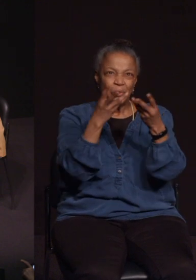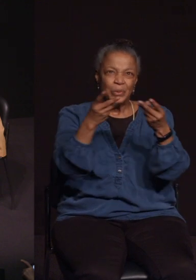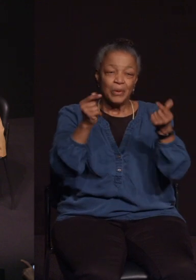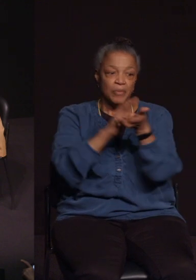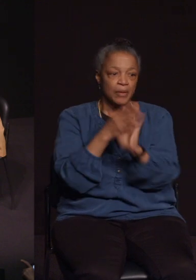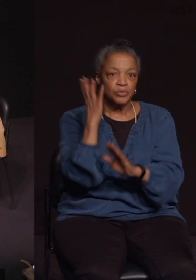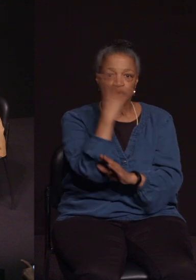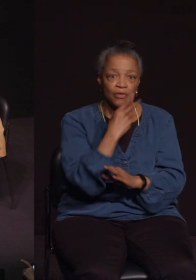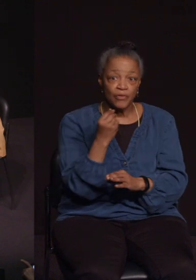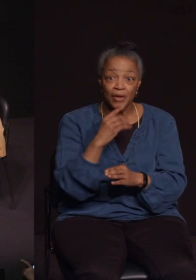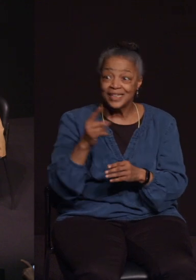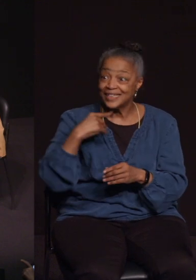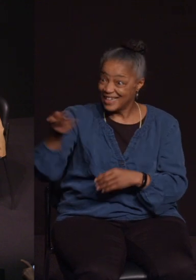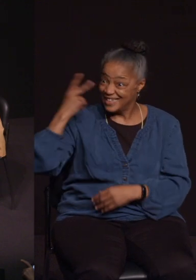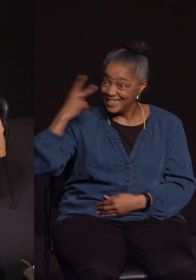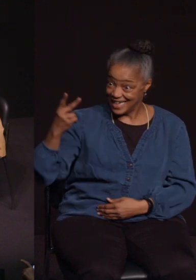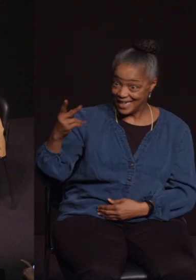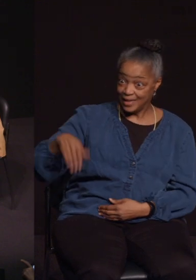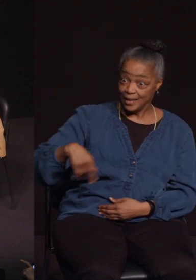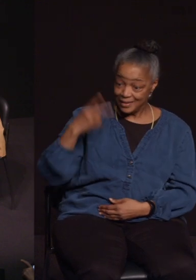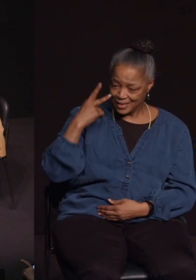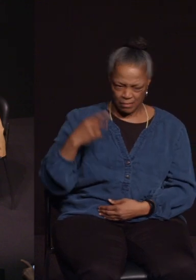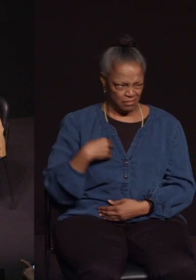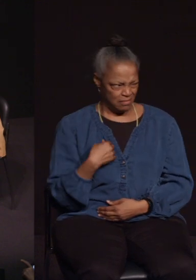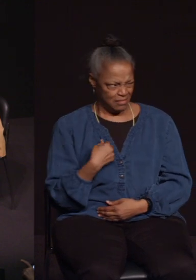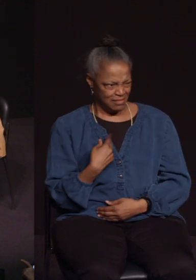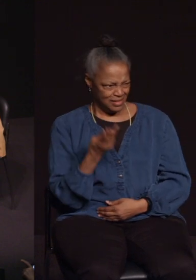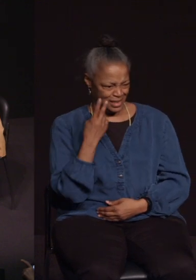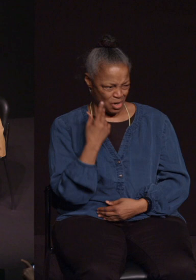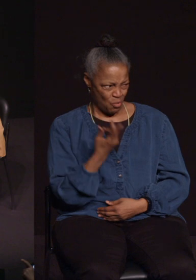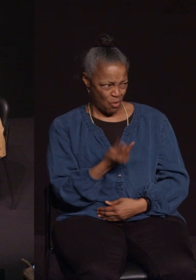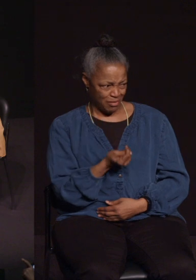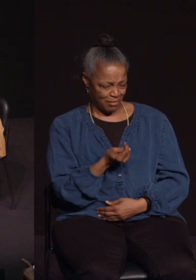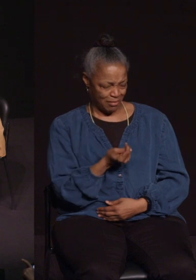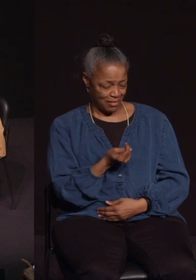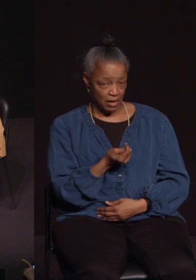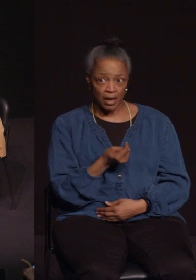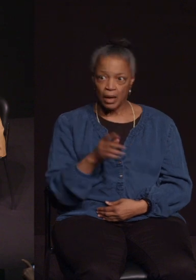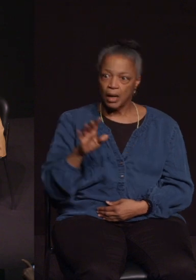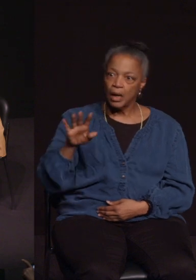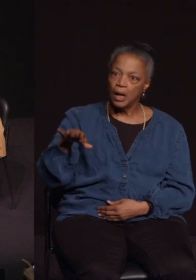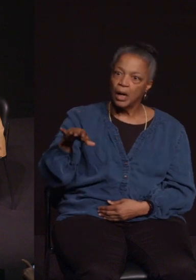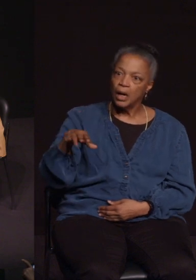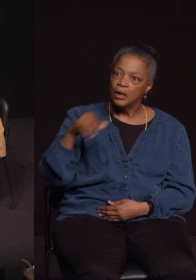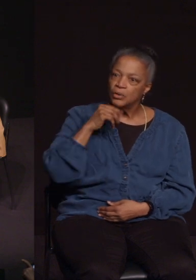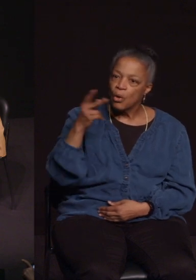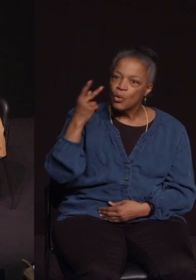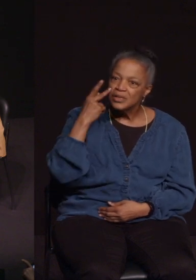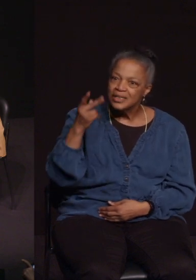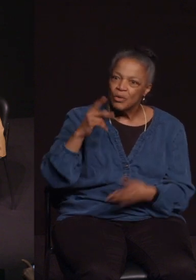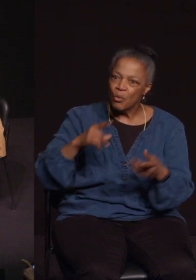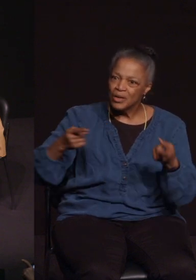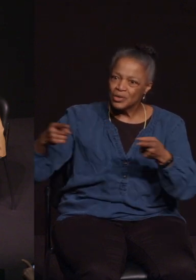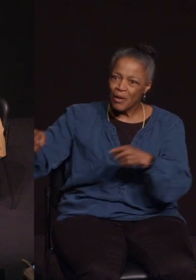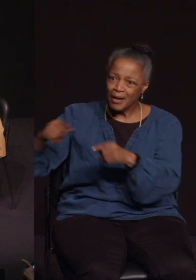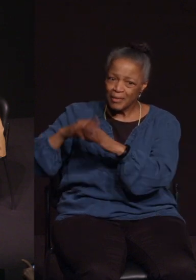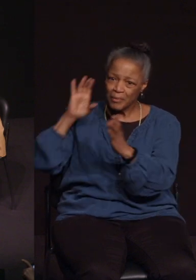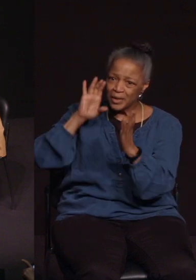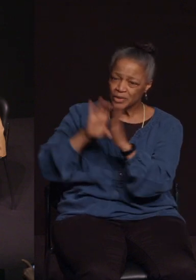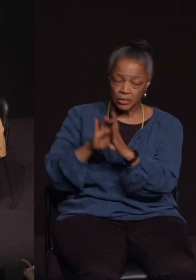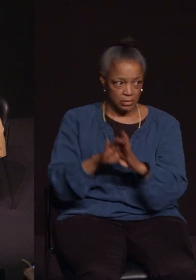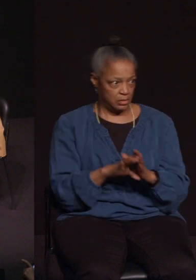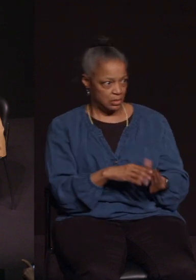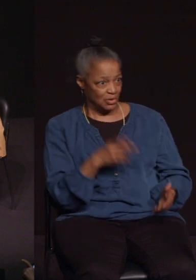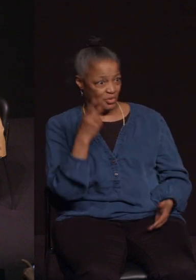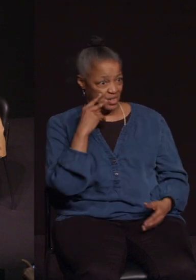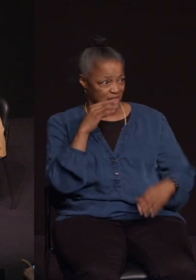called back. He was like, y'all see it? And we was like, see what? And he was like, you don't see what's going on in the picture? And we like, we